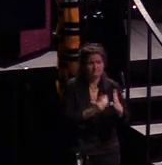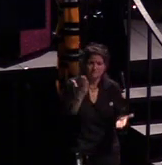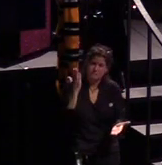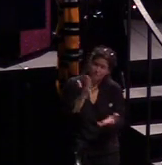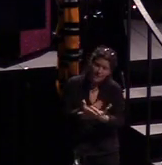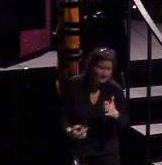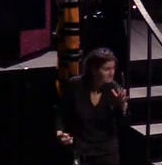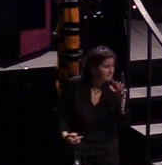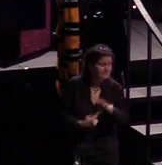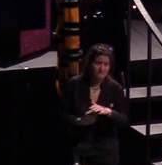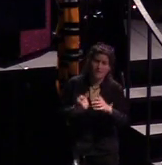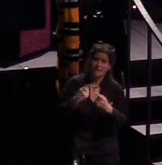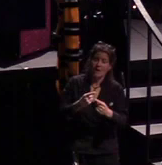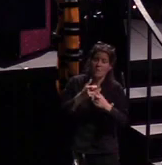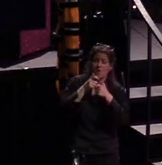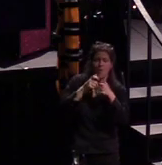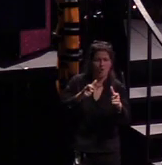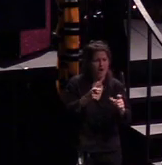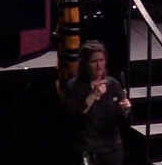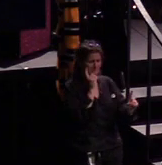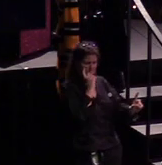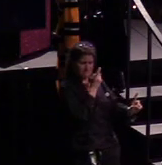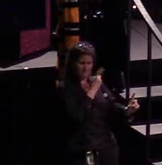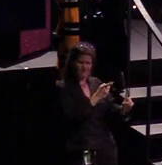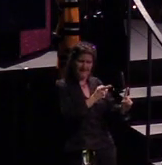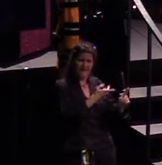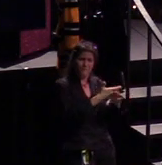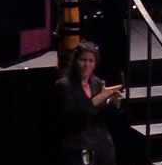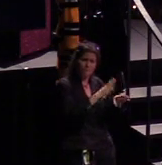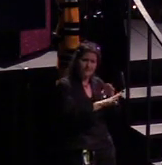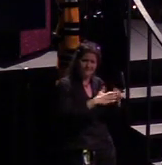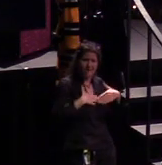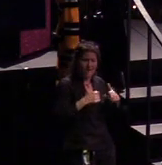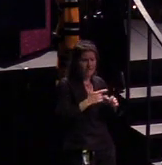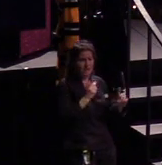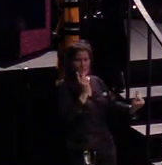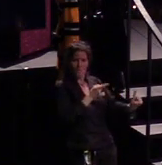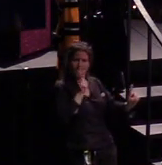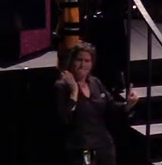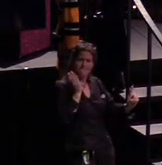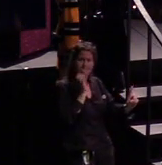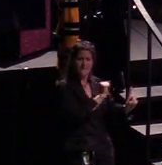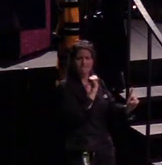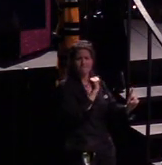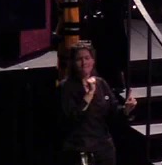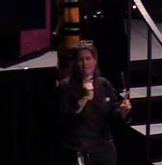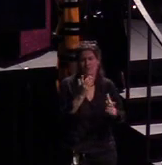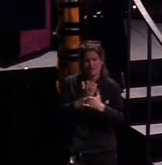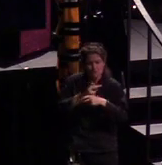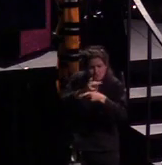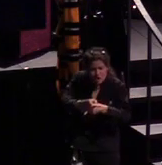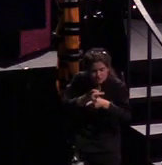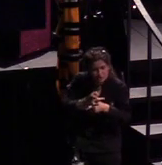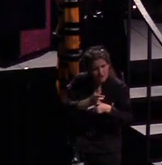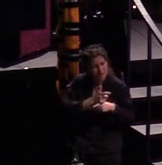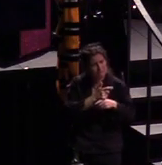we call out unhealthy work practices and nurture and care for everyone involved in this